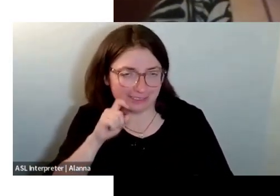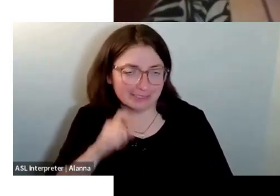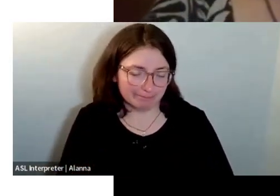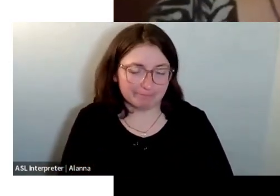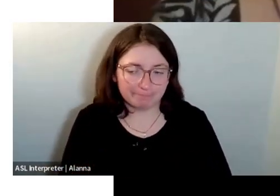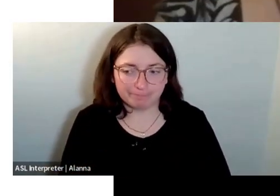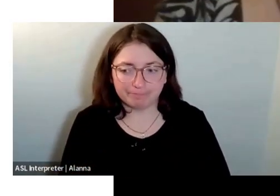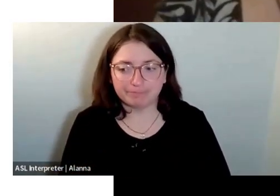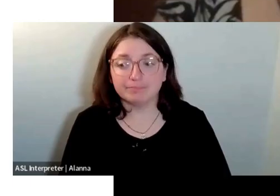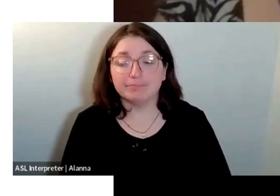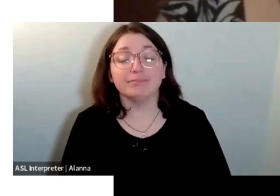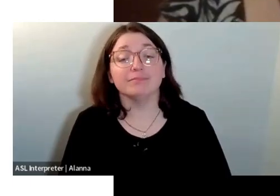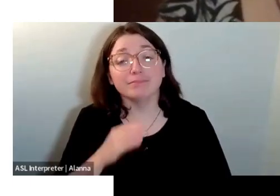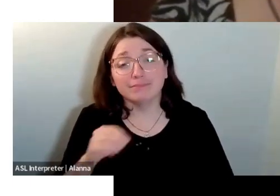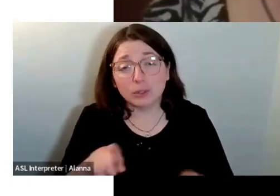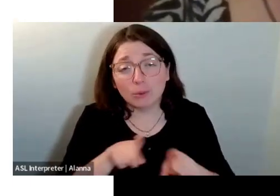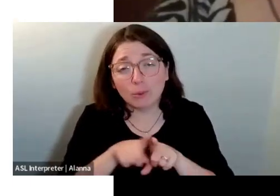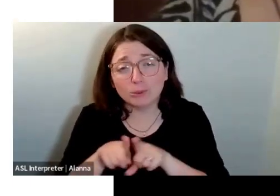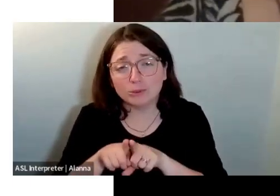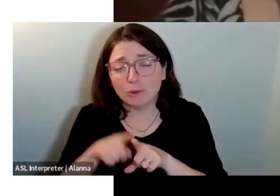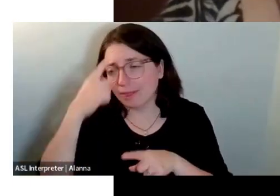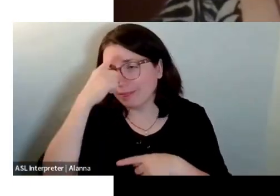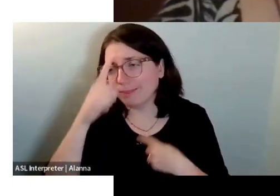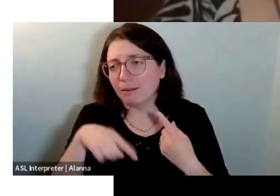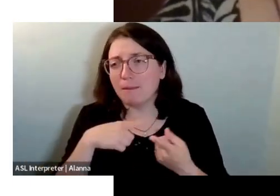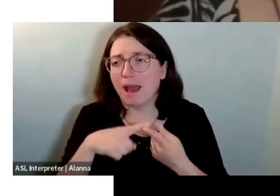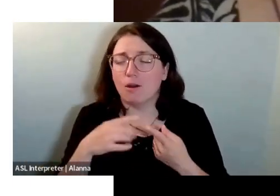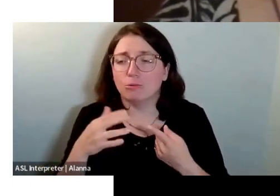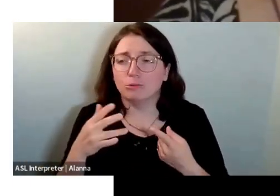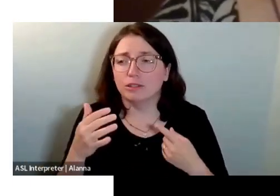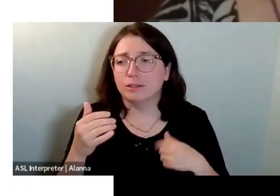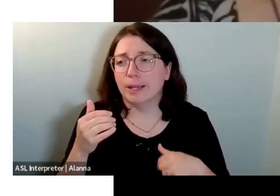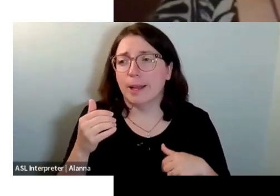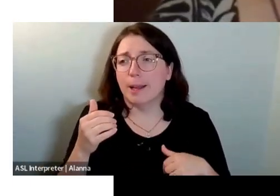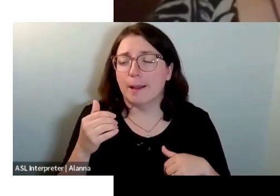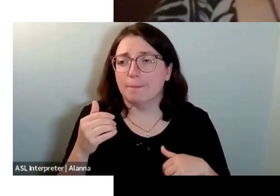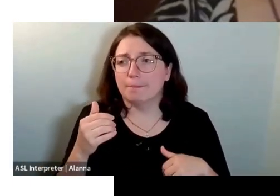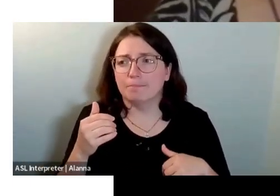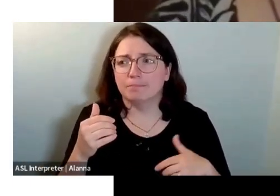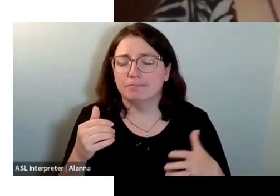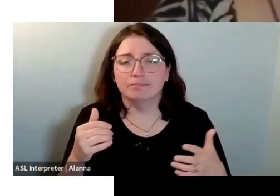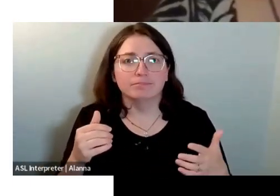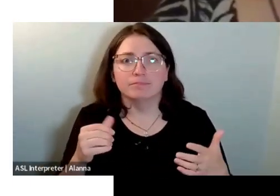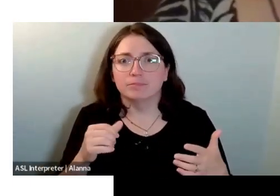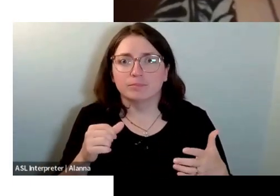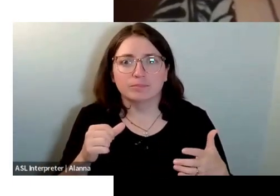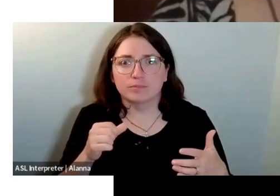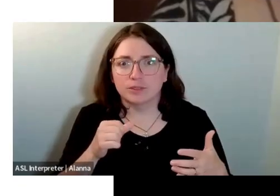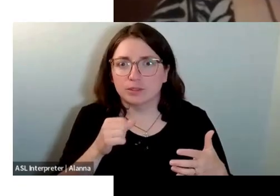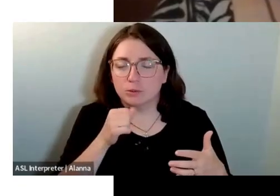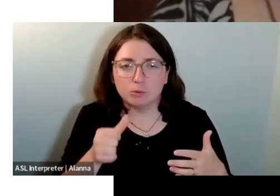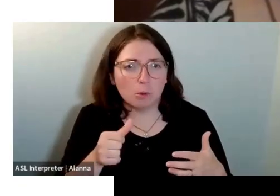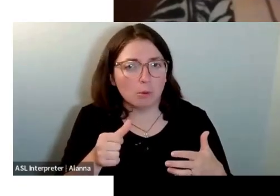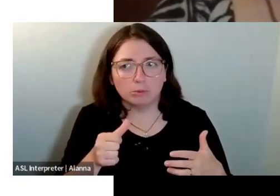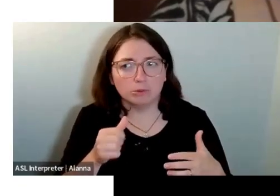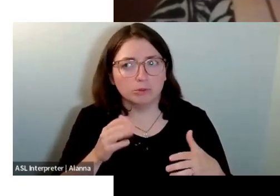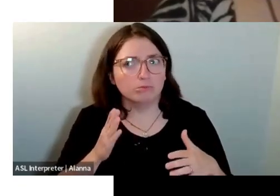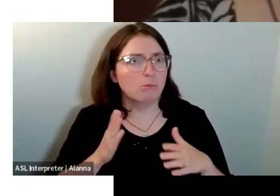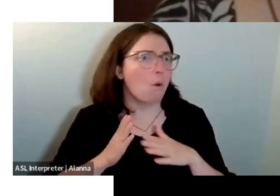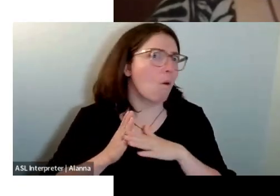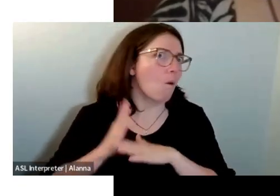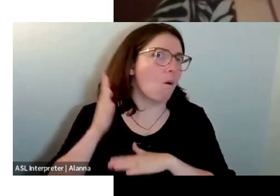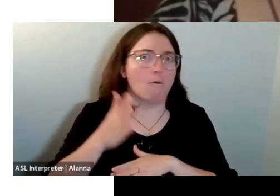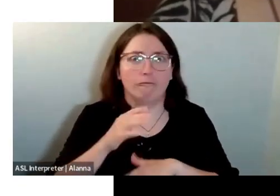And then also really thinking about not overdoing it, really.